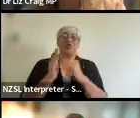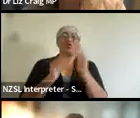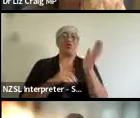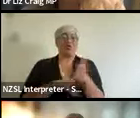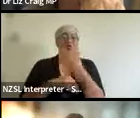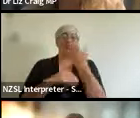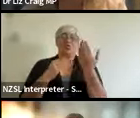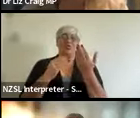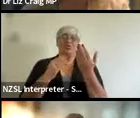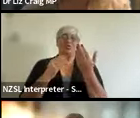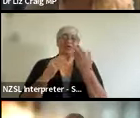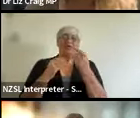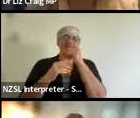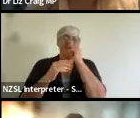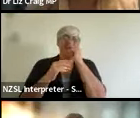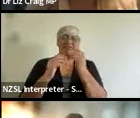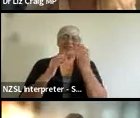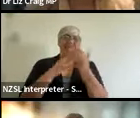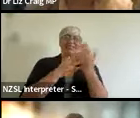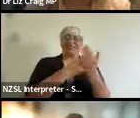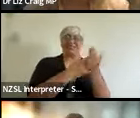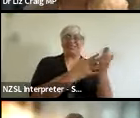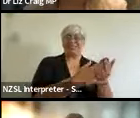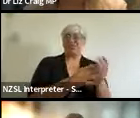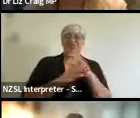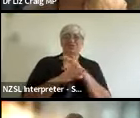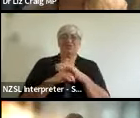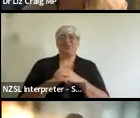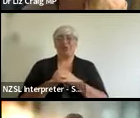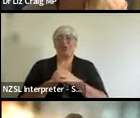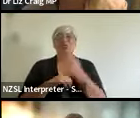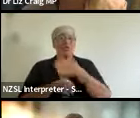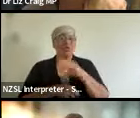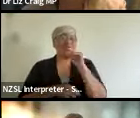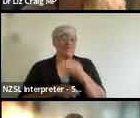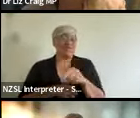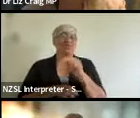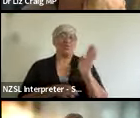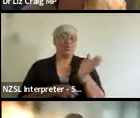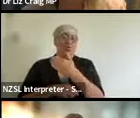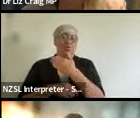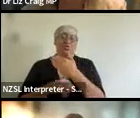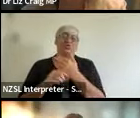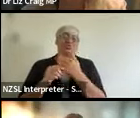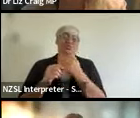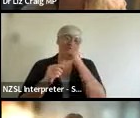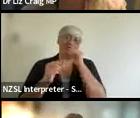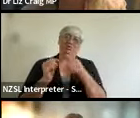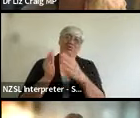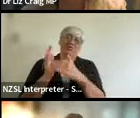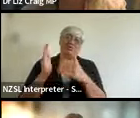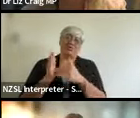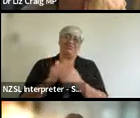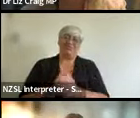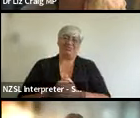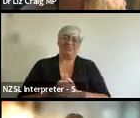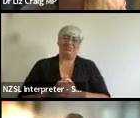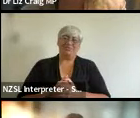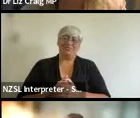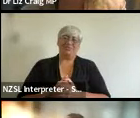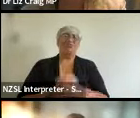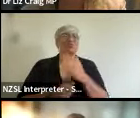Everyone benefits from society being